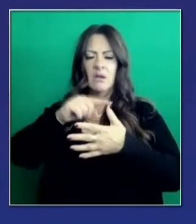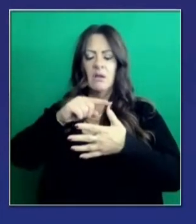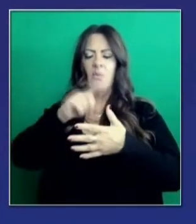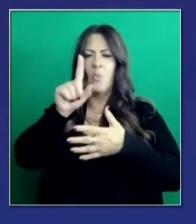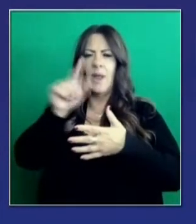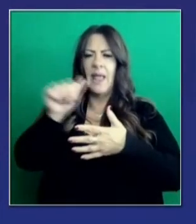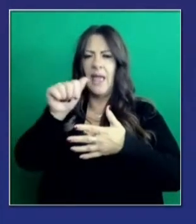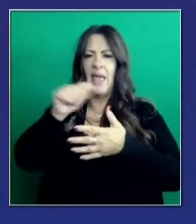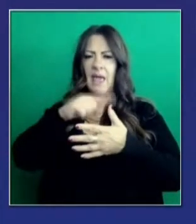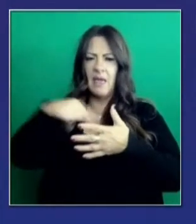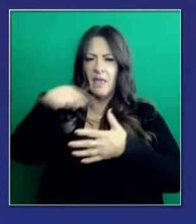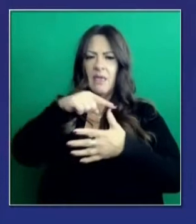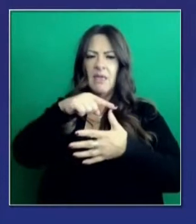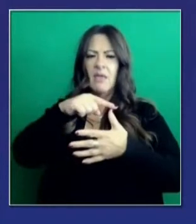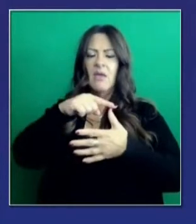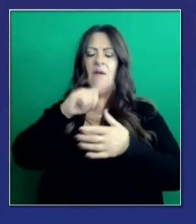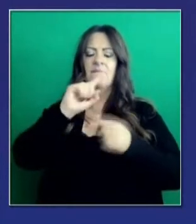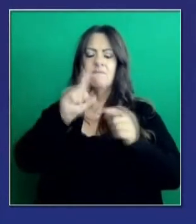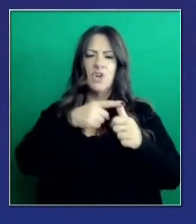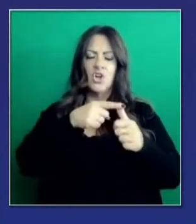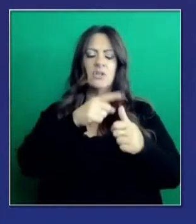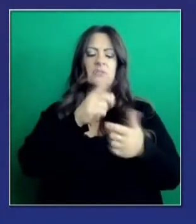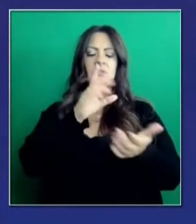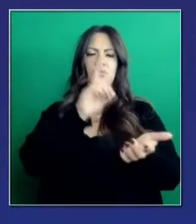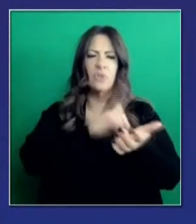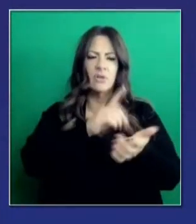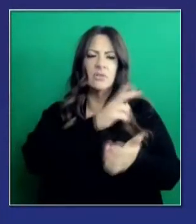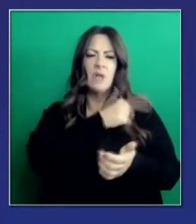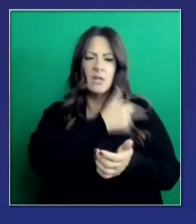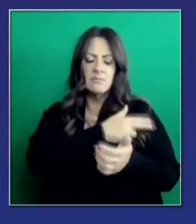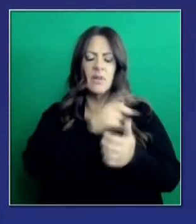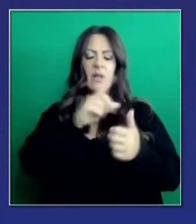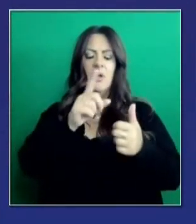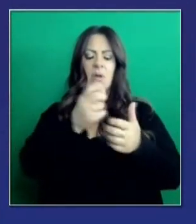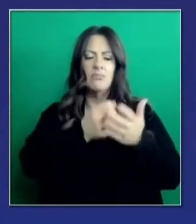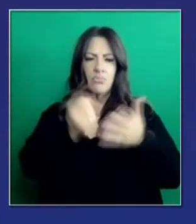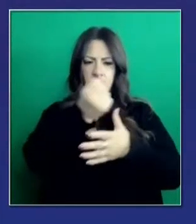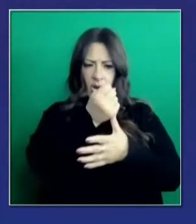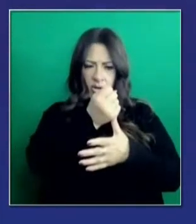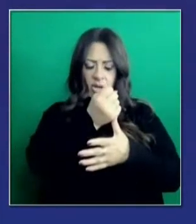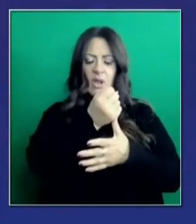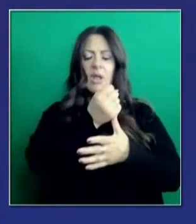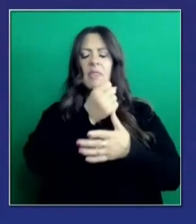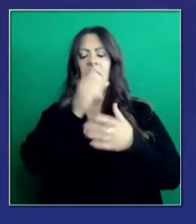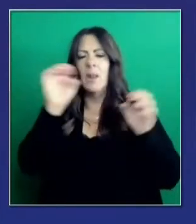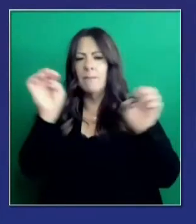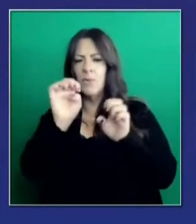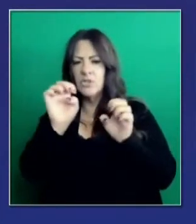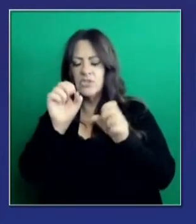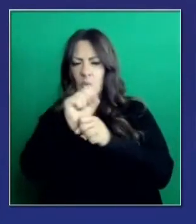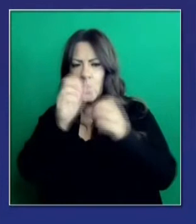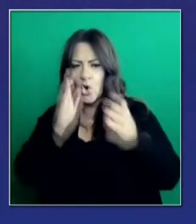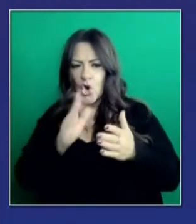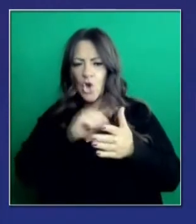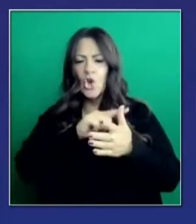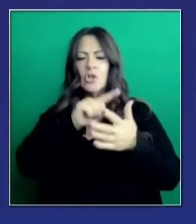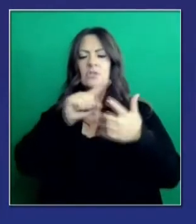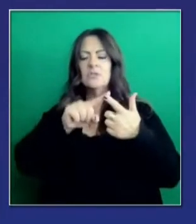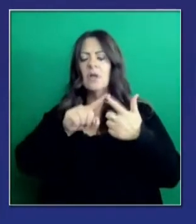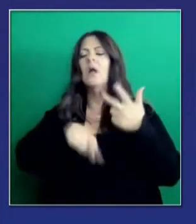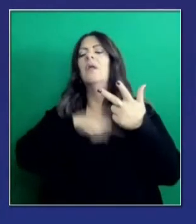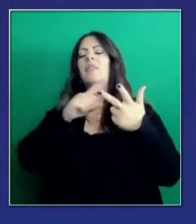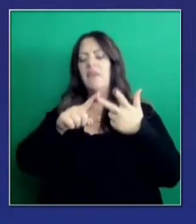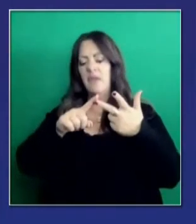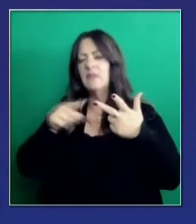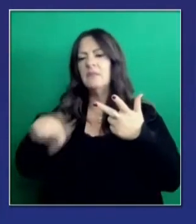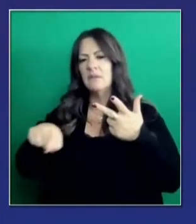continue to prioritize first responders, continue to prioritize. There are hundreds of farm workers just today that I know are being